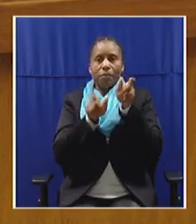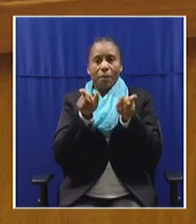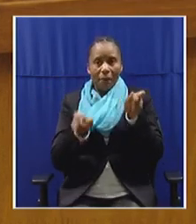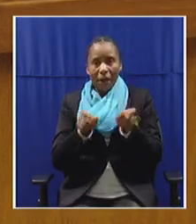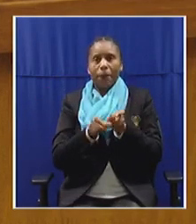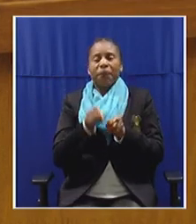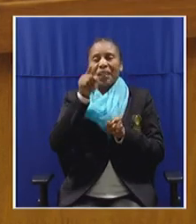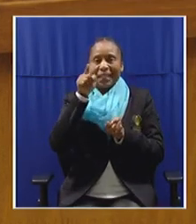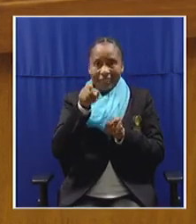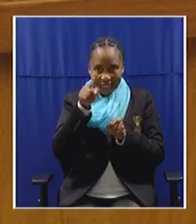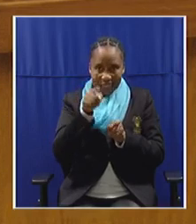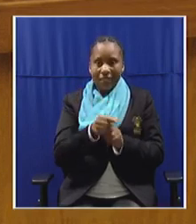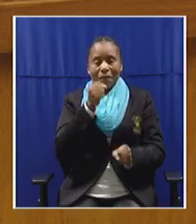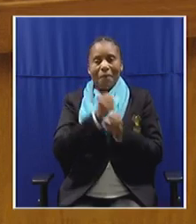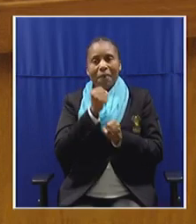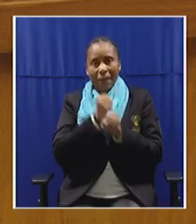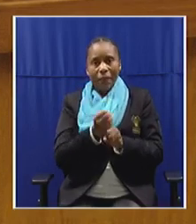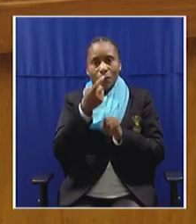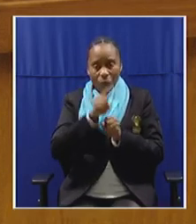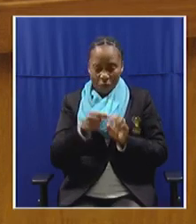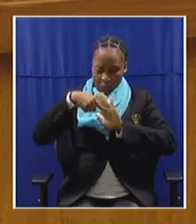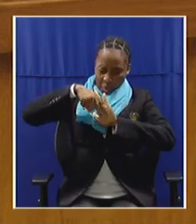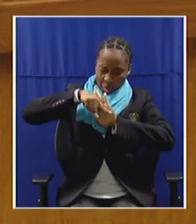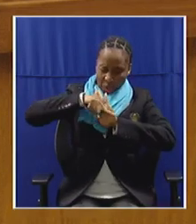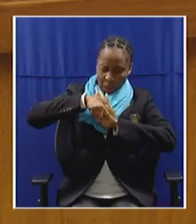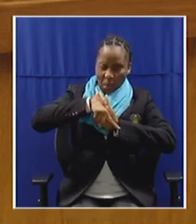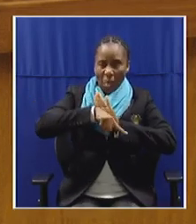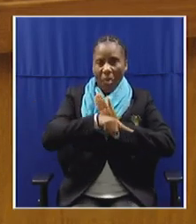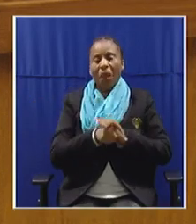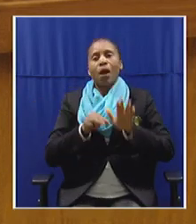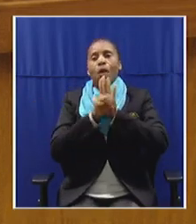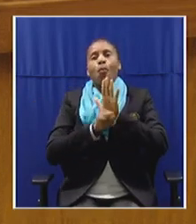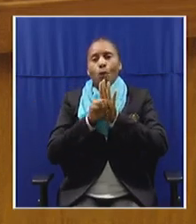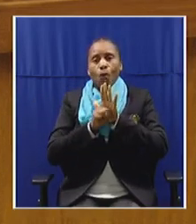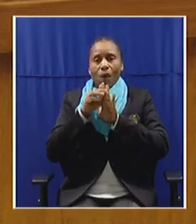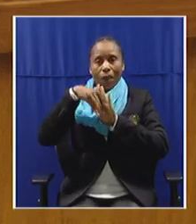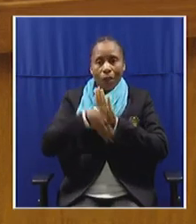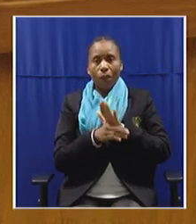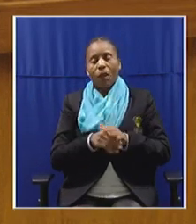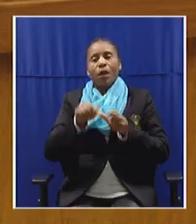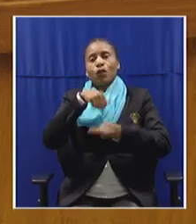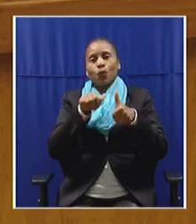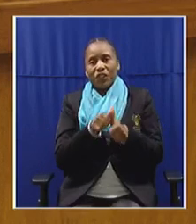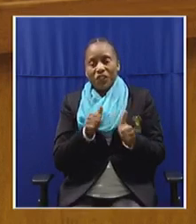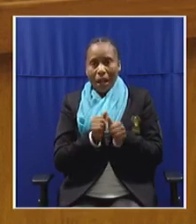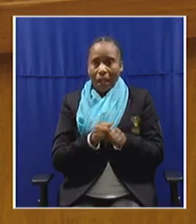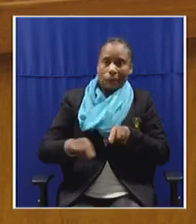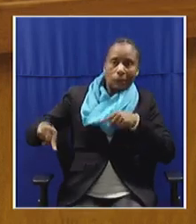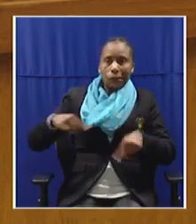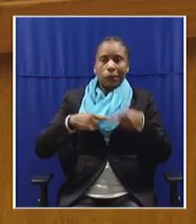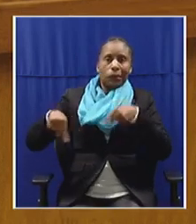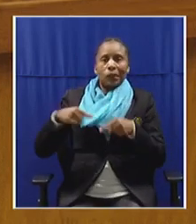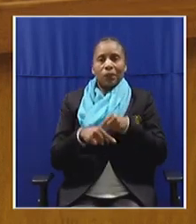root causes of the deepening moral degeneration and social ills,